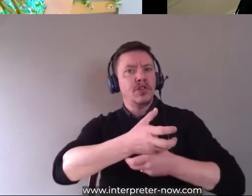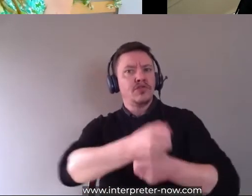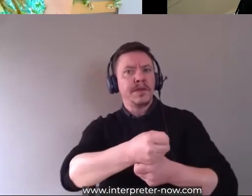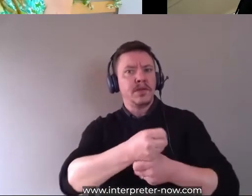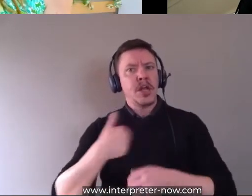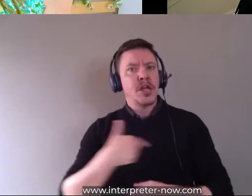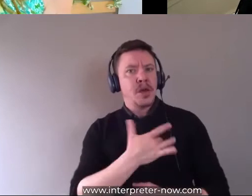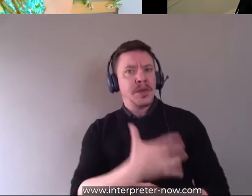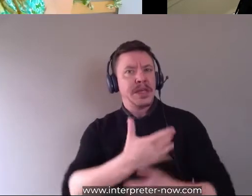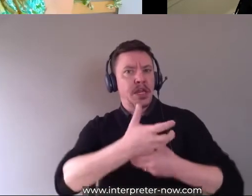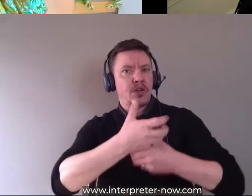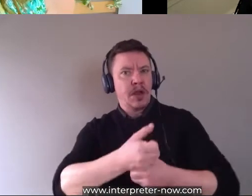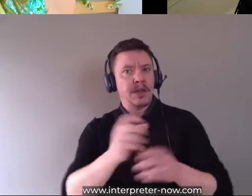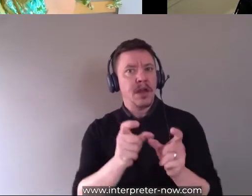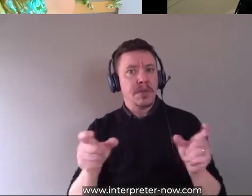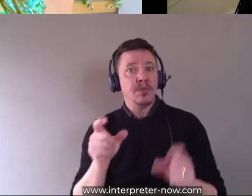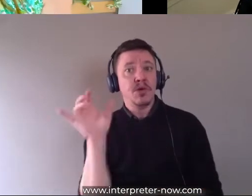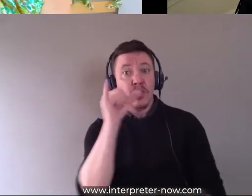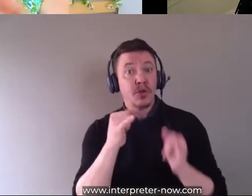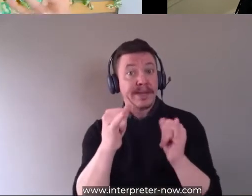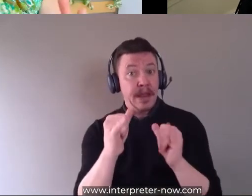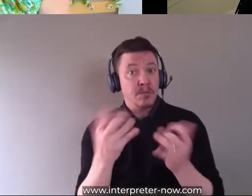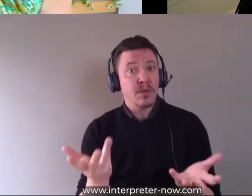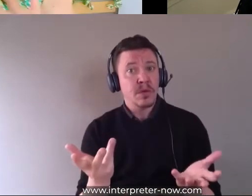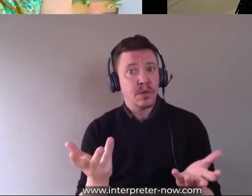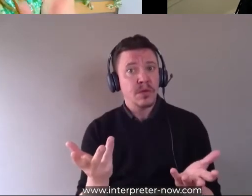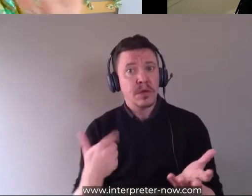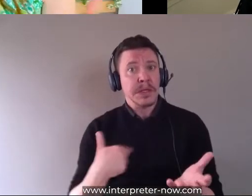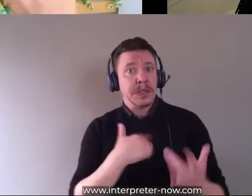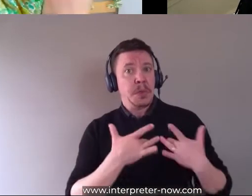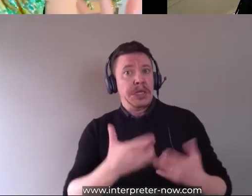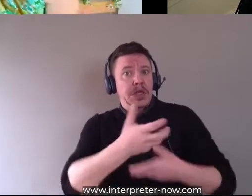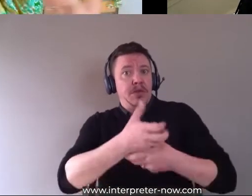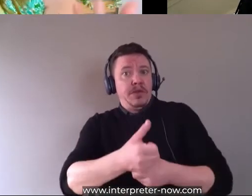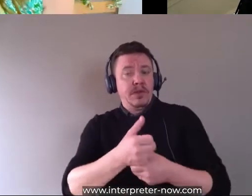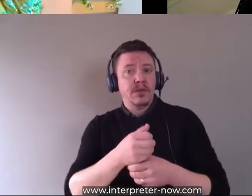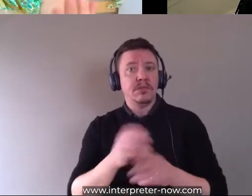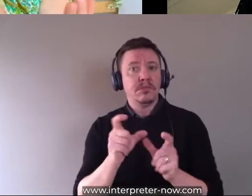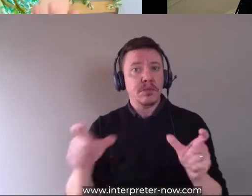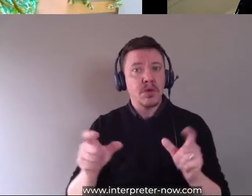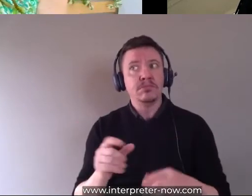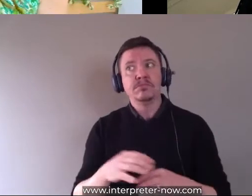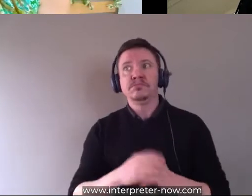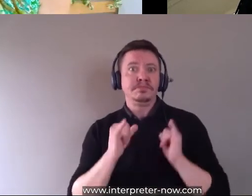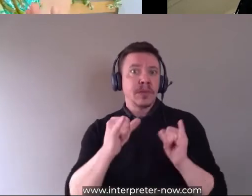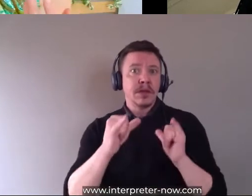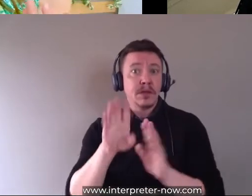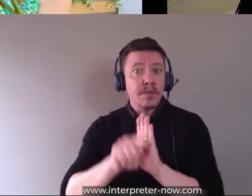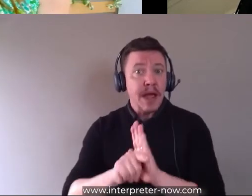to trust people who are like us, right? So we tend to trust people who have similar